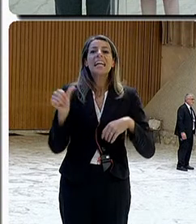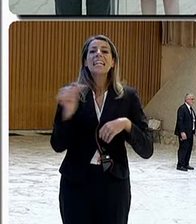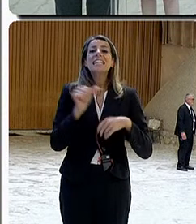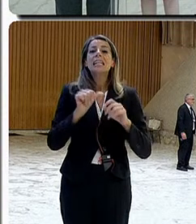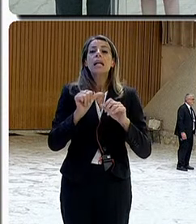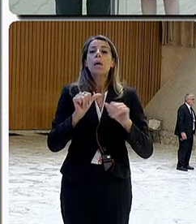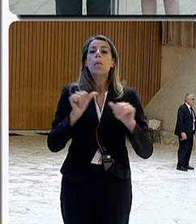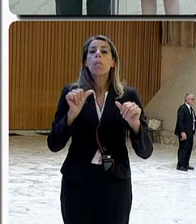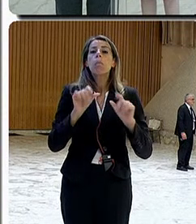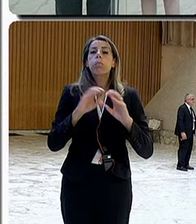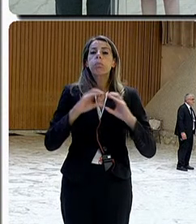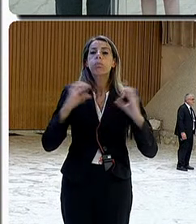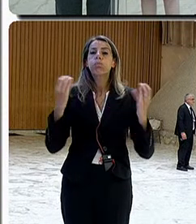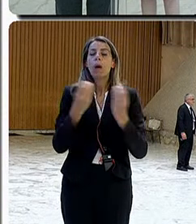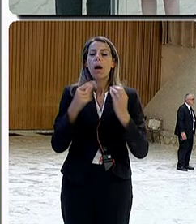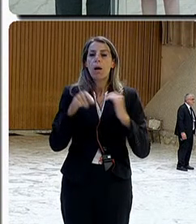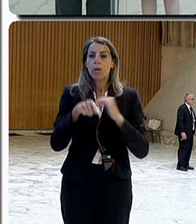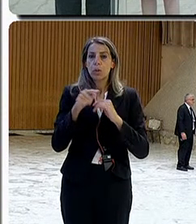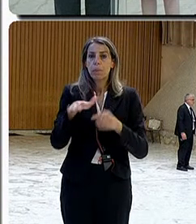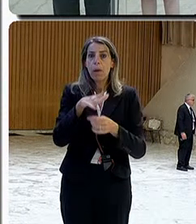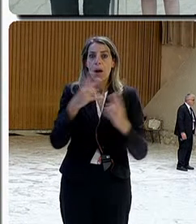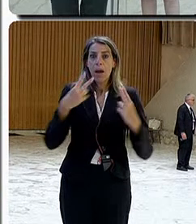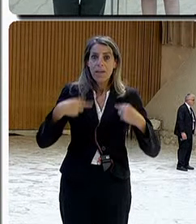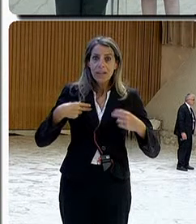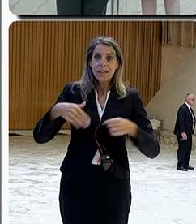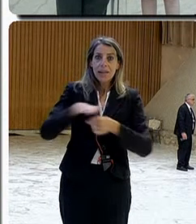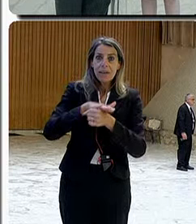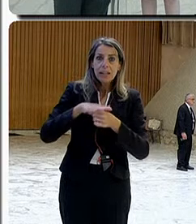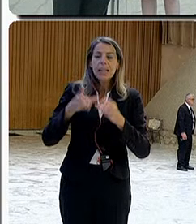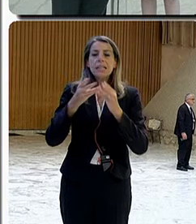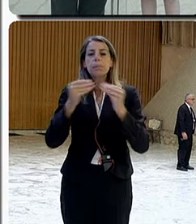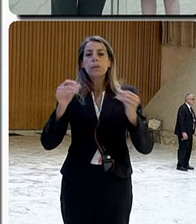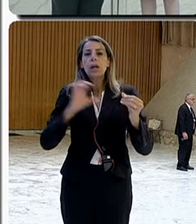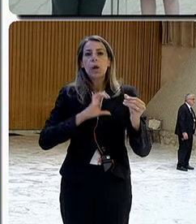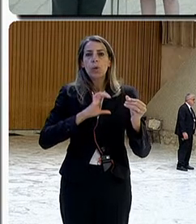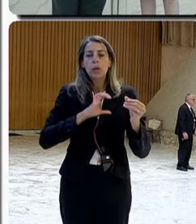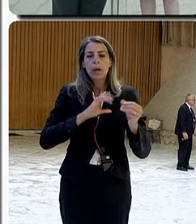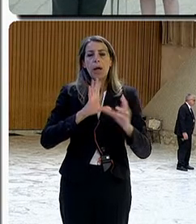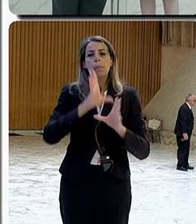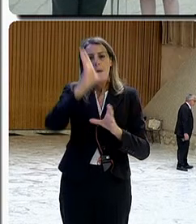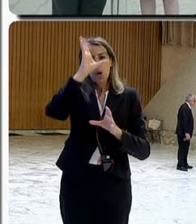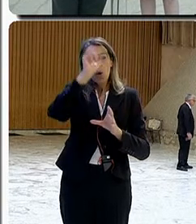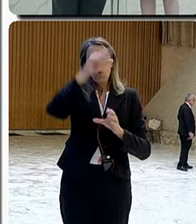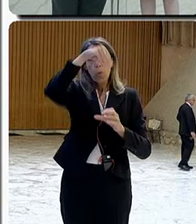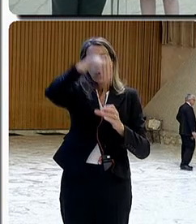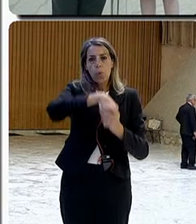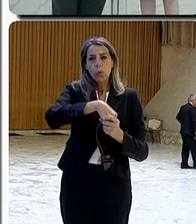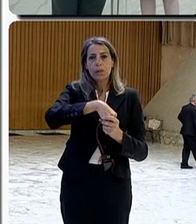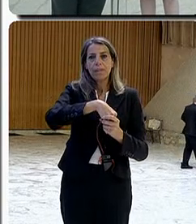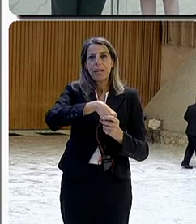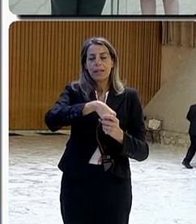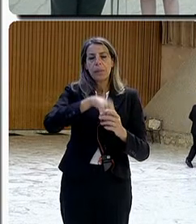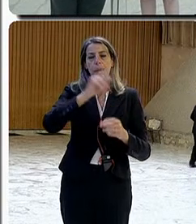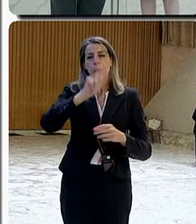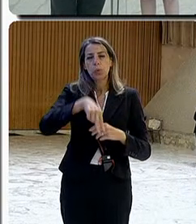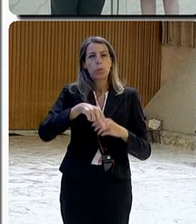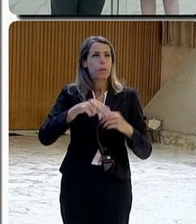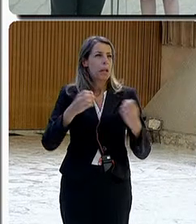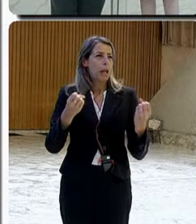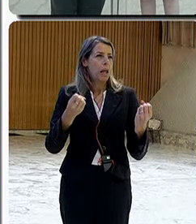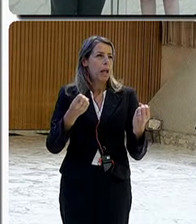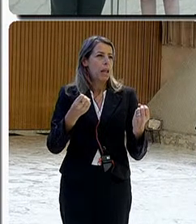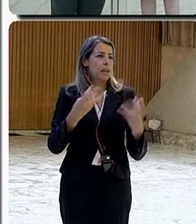on Catholic Family Life and Spirituality at the University of Notre Dame in the summer of 2019.